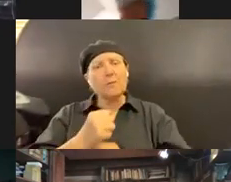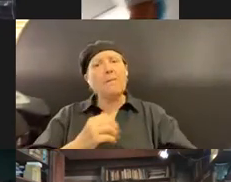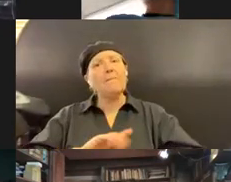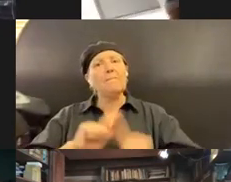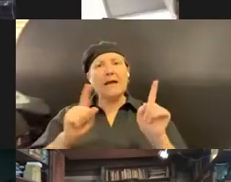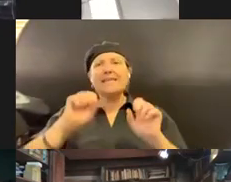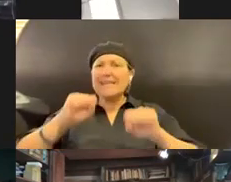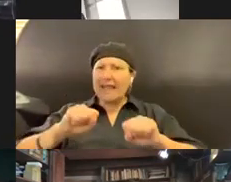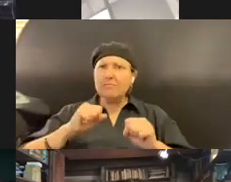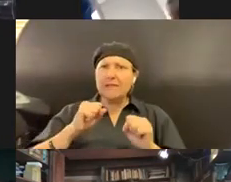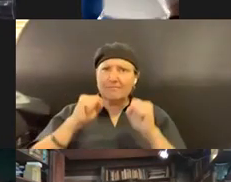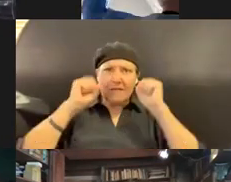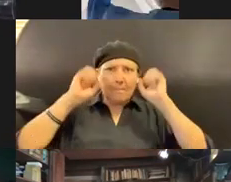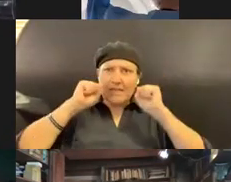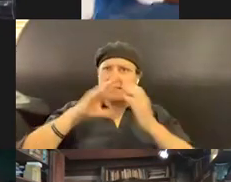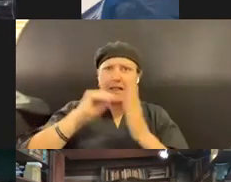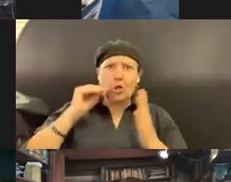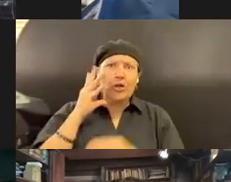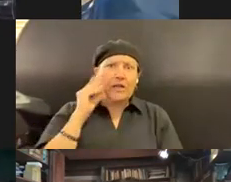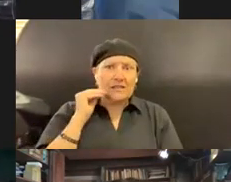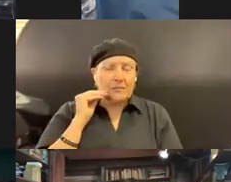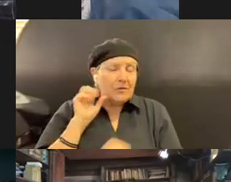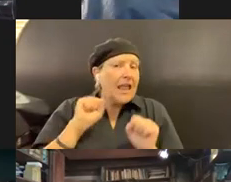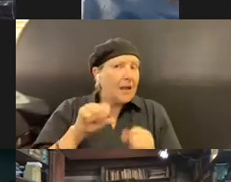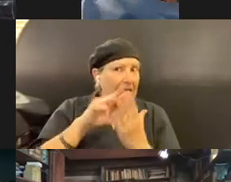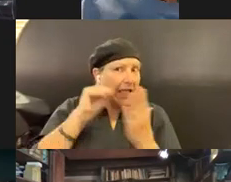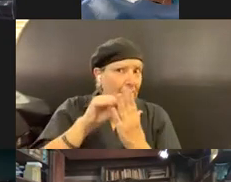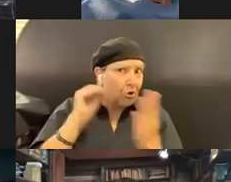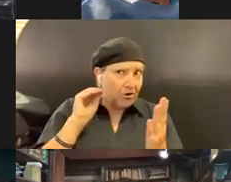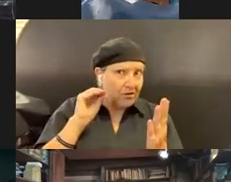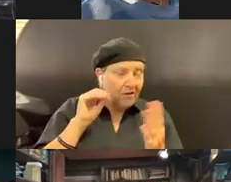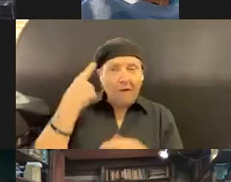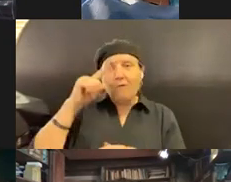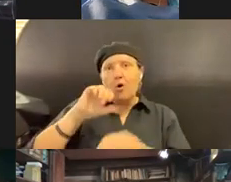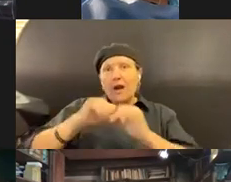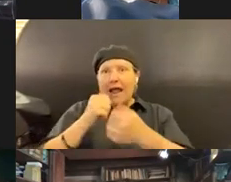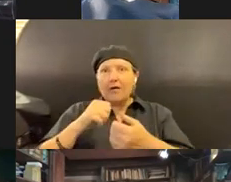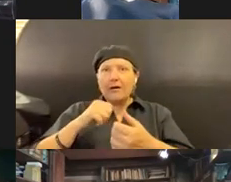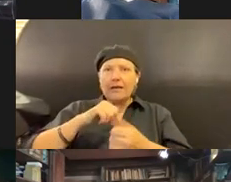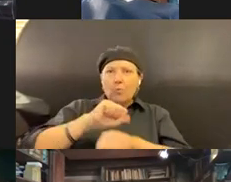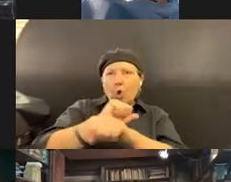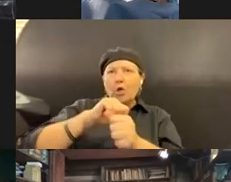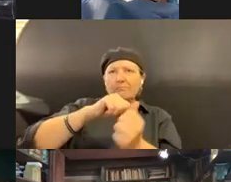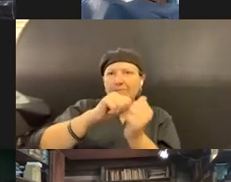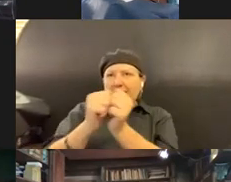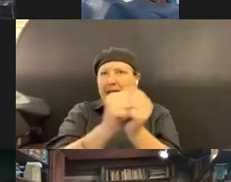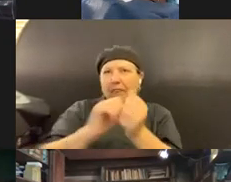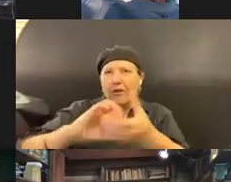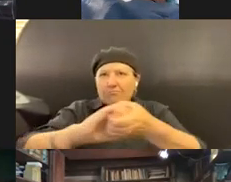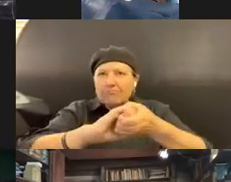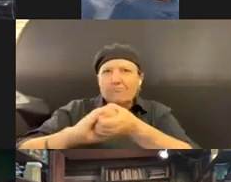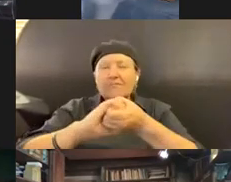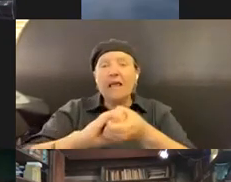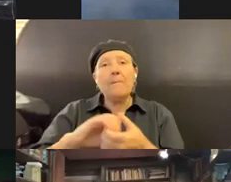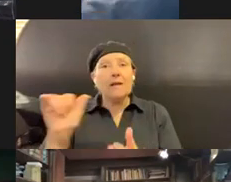for all of us. And I think there are some real valuable lessons that we can learn, both in terms of how to work with each other, but then also in terms of technology. I think it's really sort of pushed us